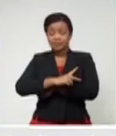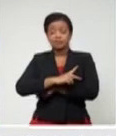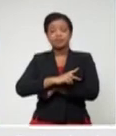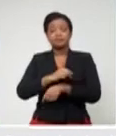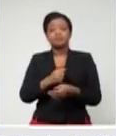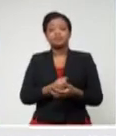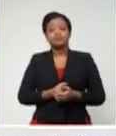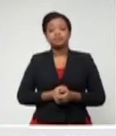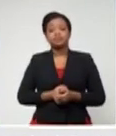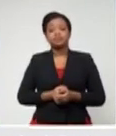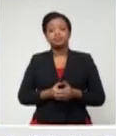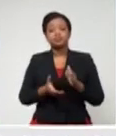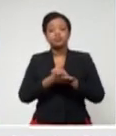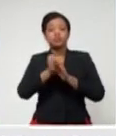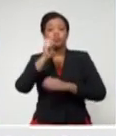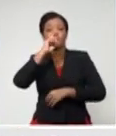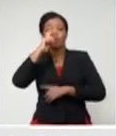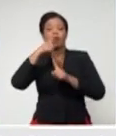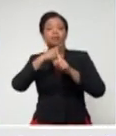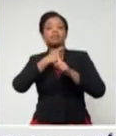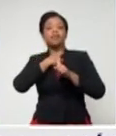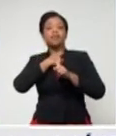place.